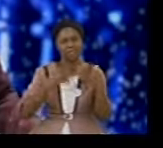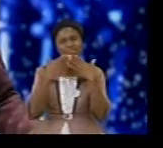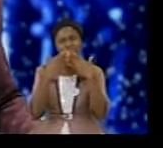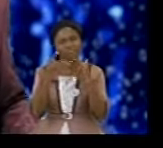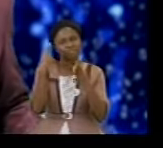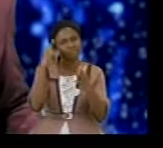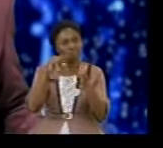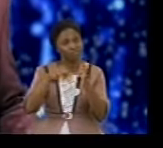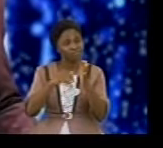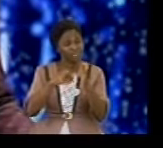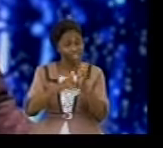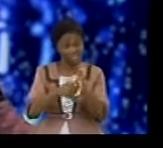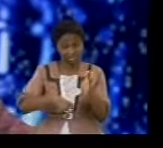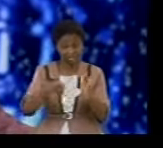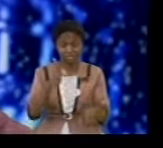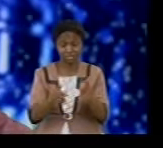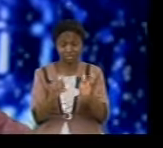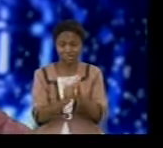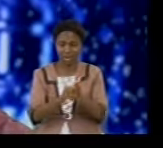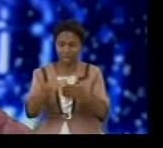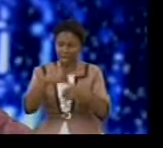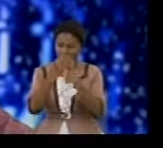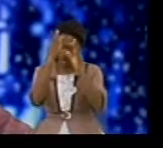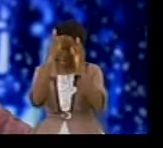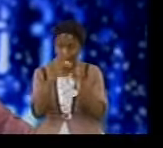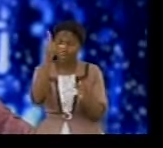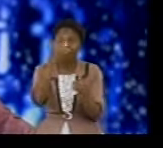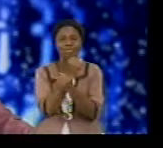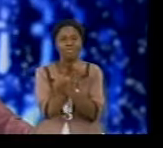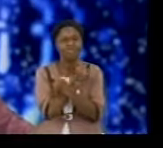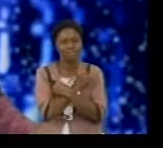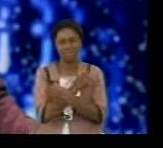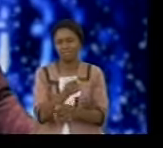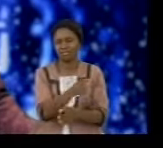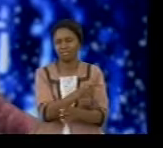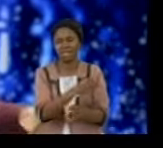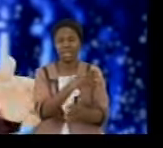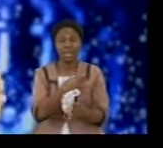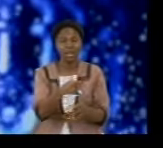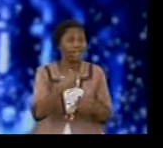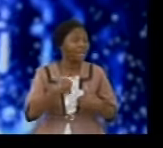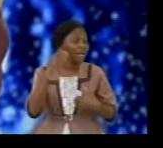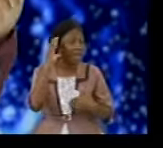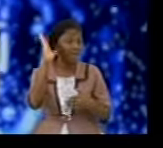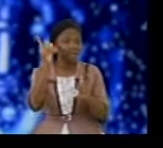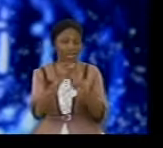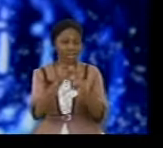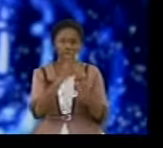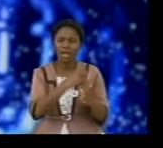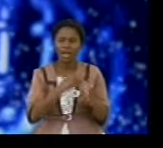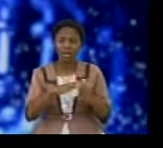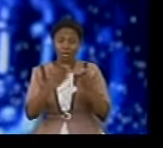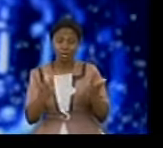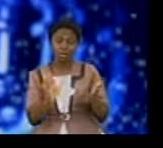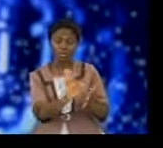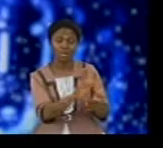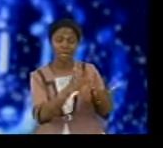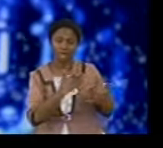made decision. You love them and you have heard your word and they have also opened up their hearts unto